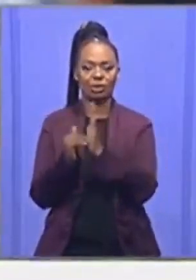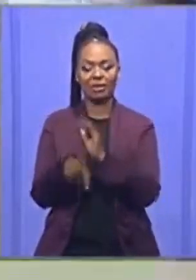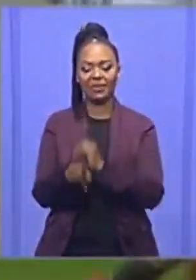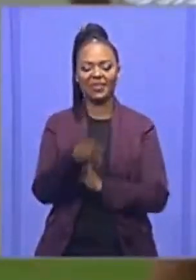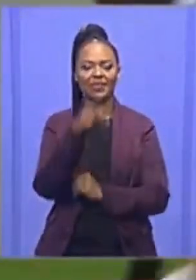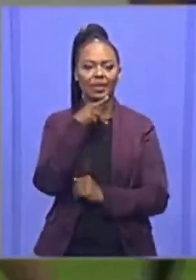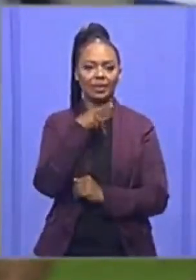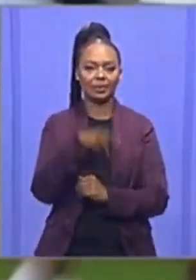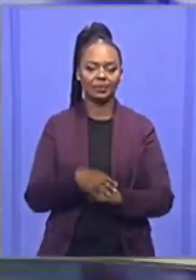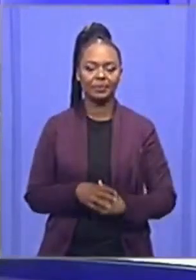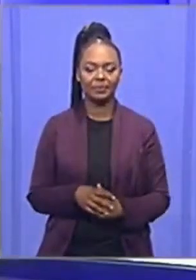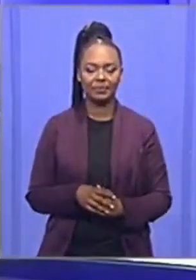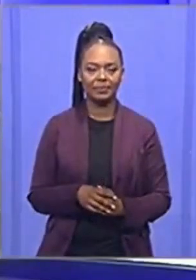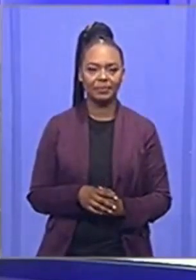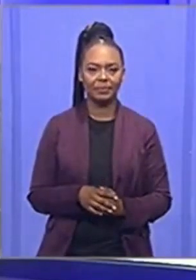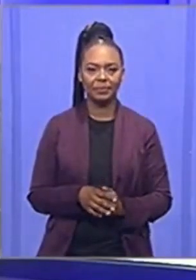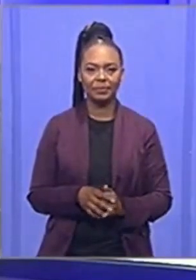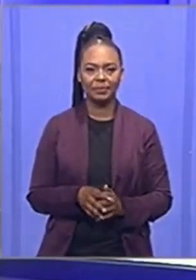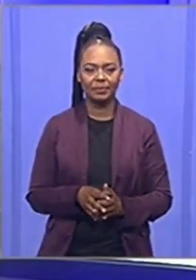Labotlhano.